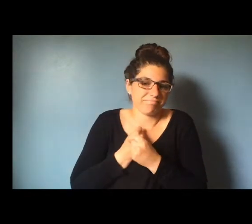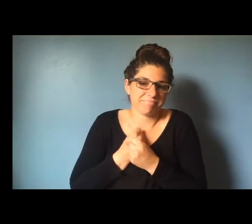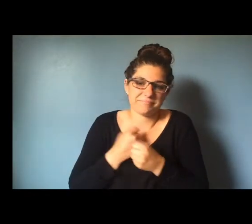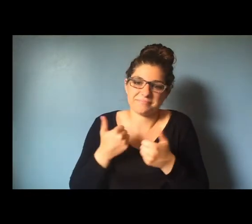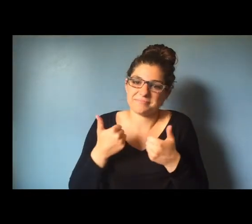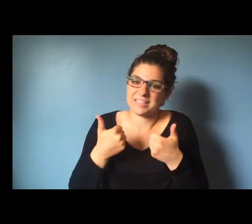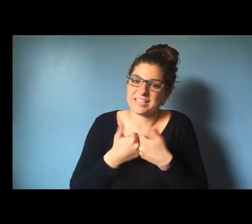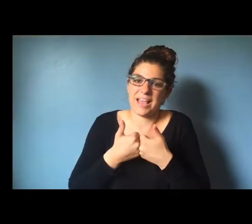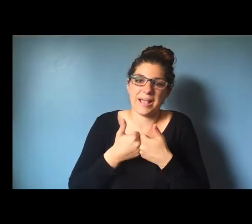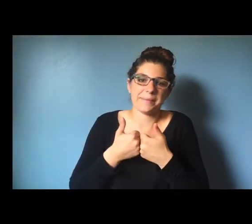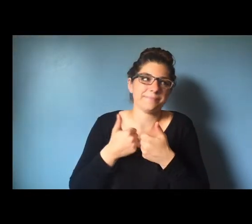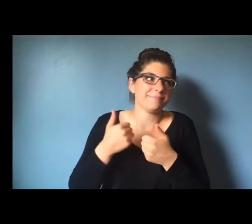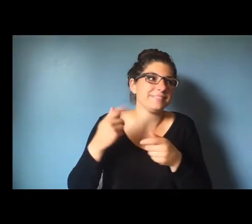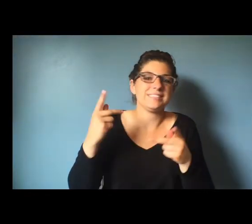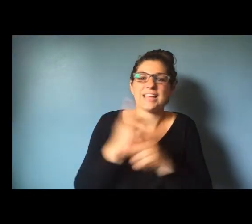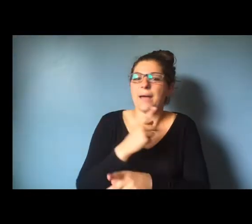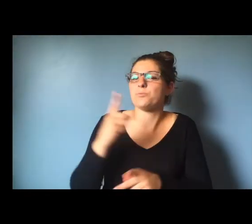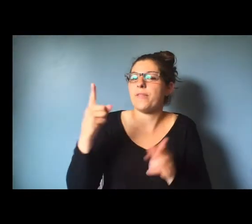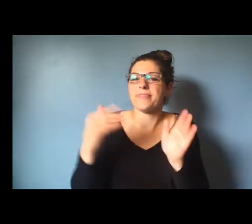game times 1,000.